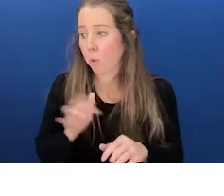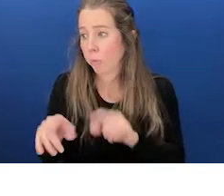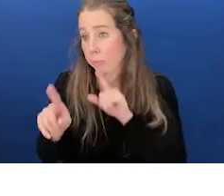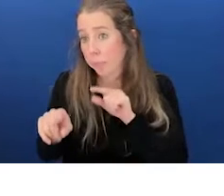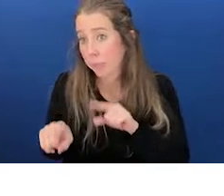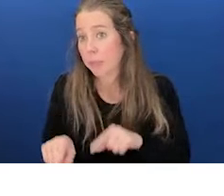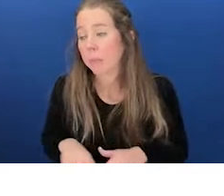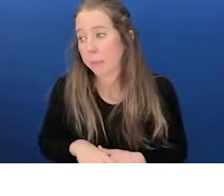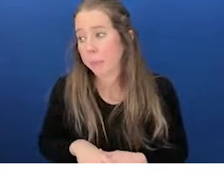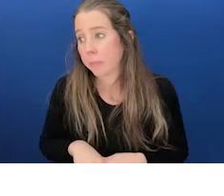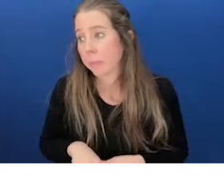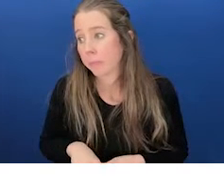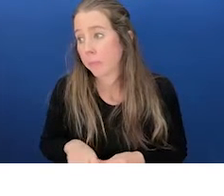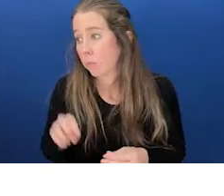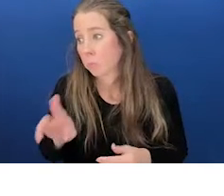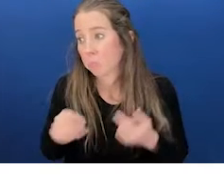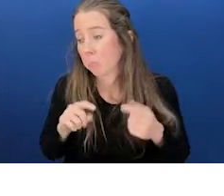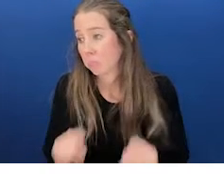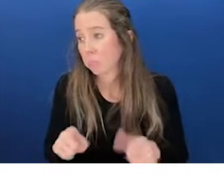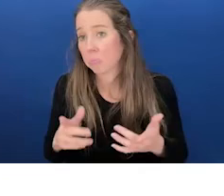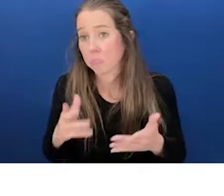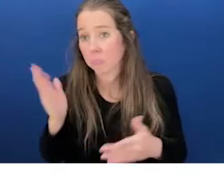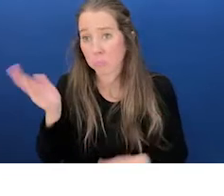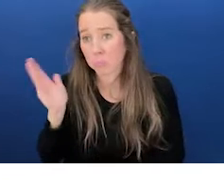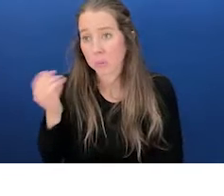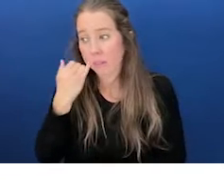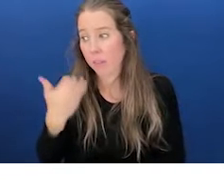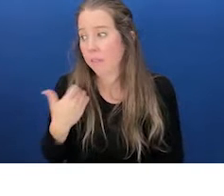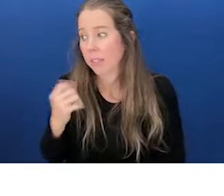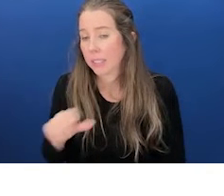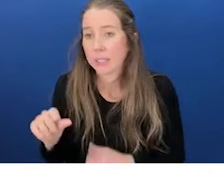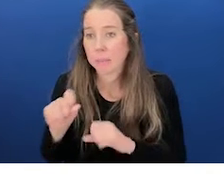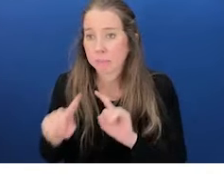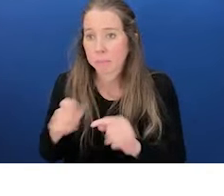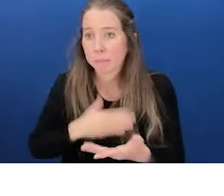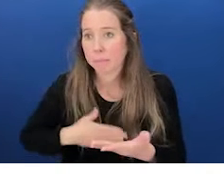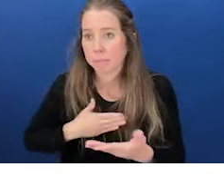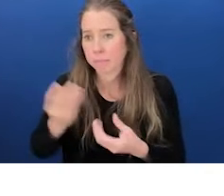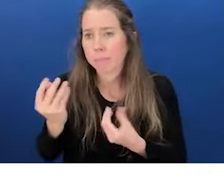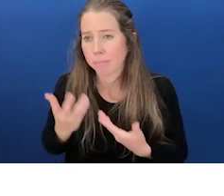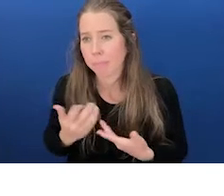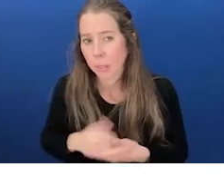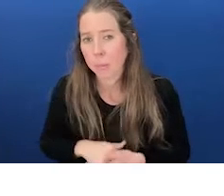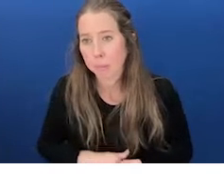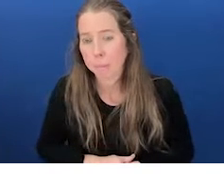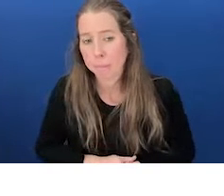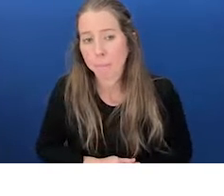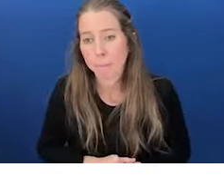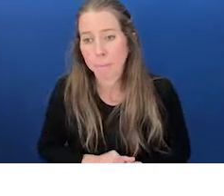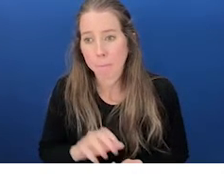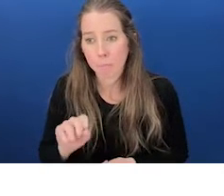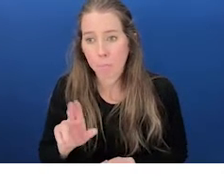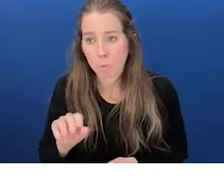to them. Or throughout the presentation, if you have any type of question, please let us know. Susanna, you